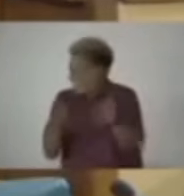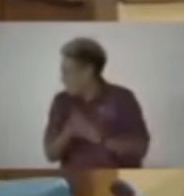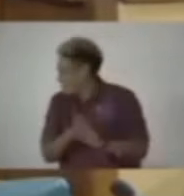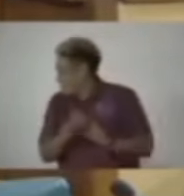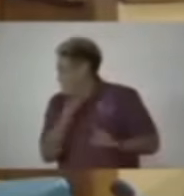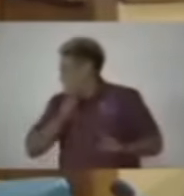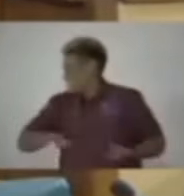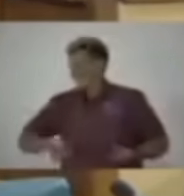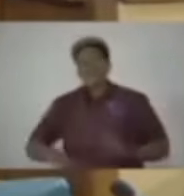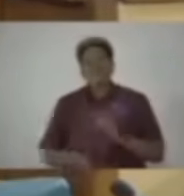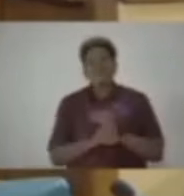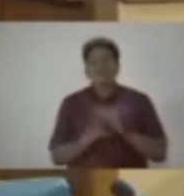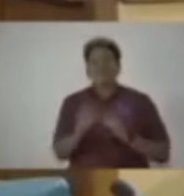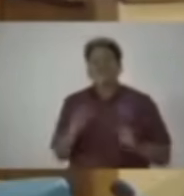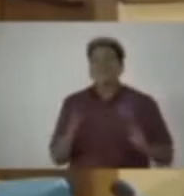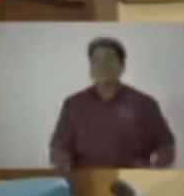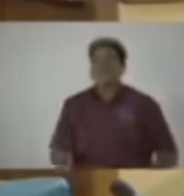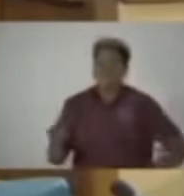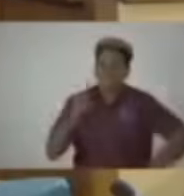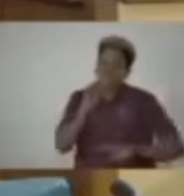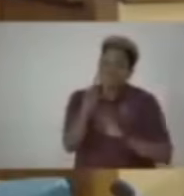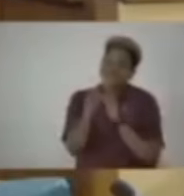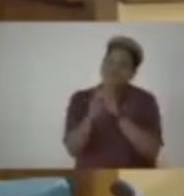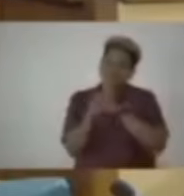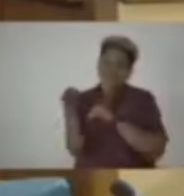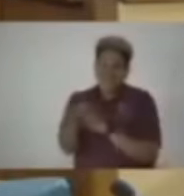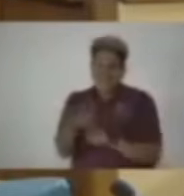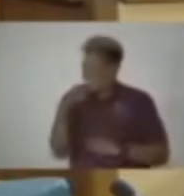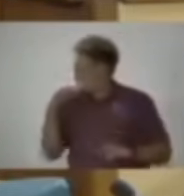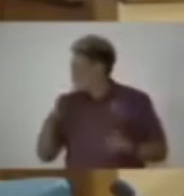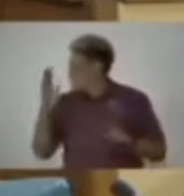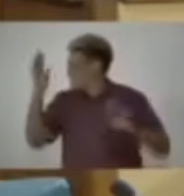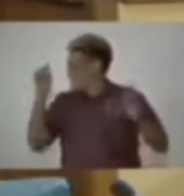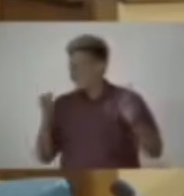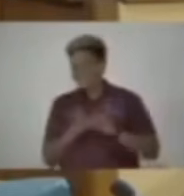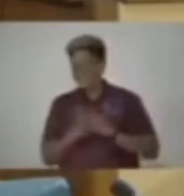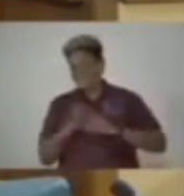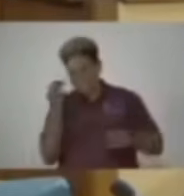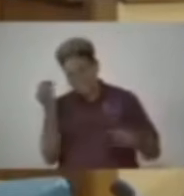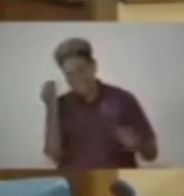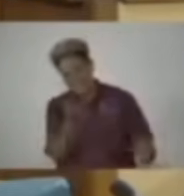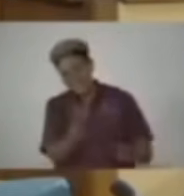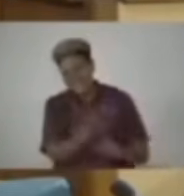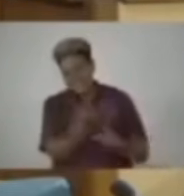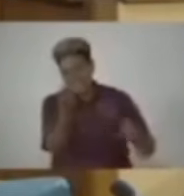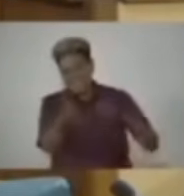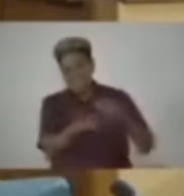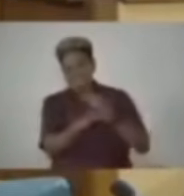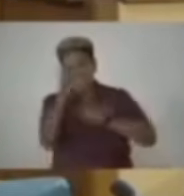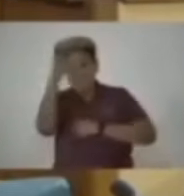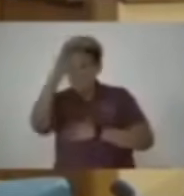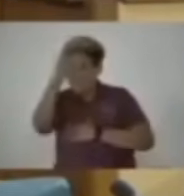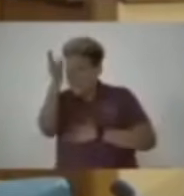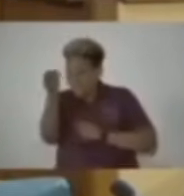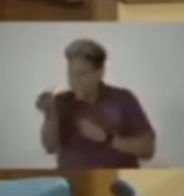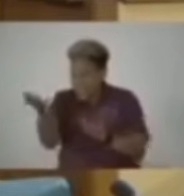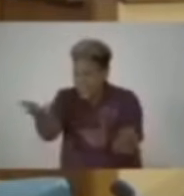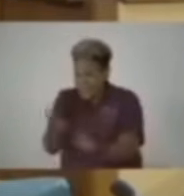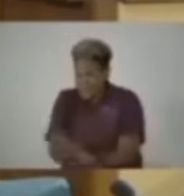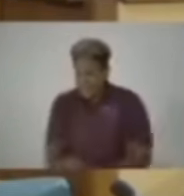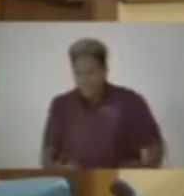comes to the House, Madam Speaker. It comes to the Speaker, as you have said, it would go directly to